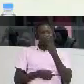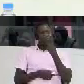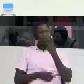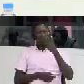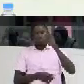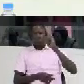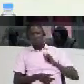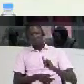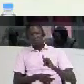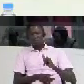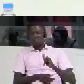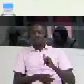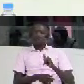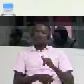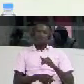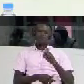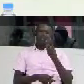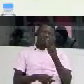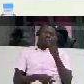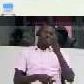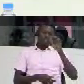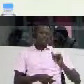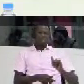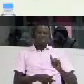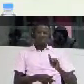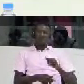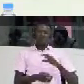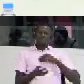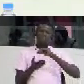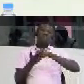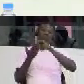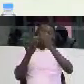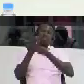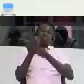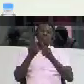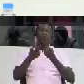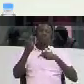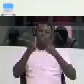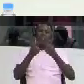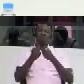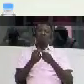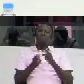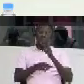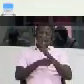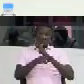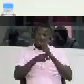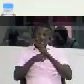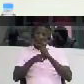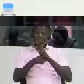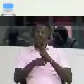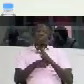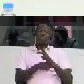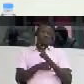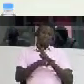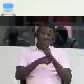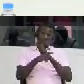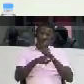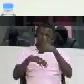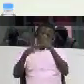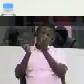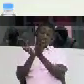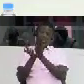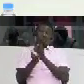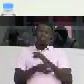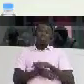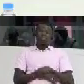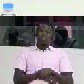2 years. 3 years, you know, you move again to security cop. I was at the mobile gendarmerie